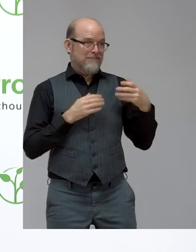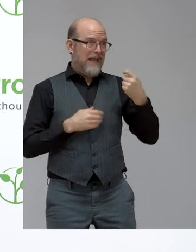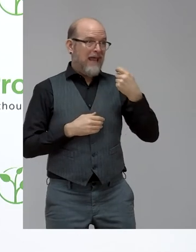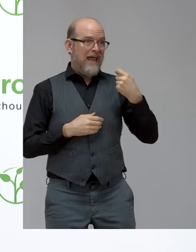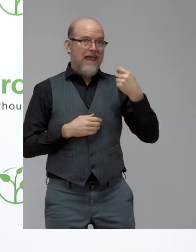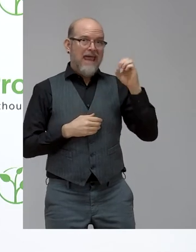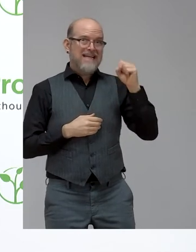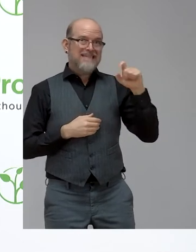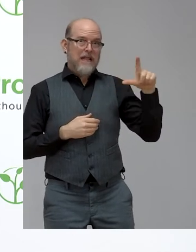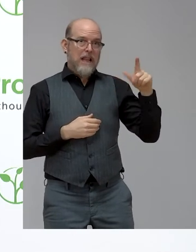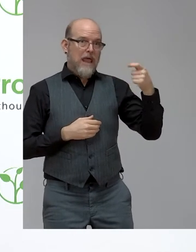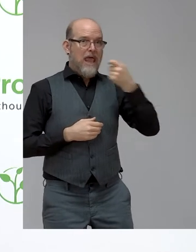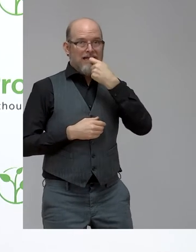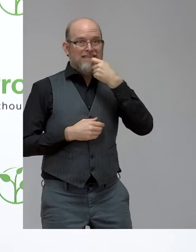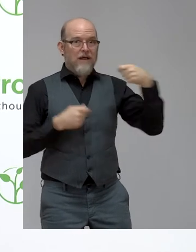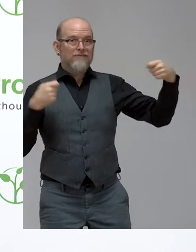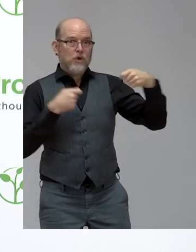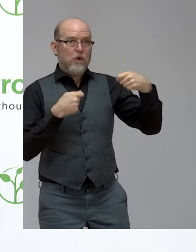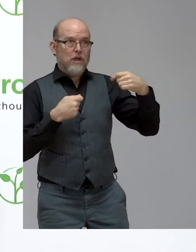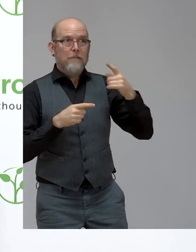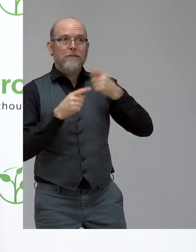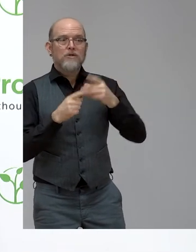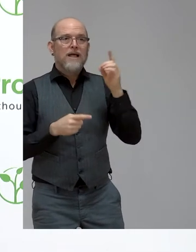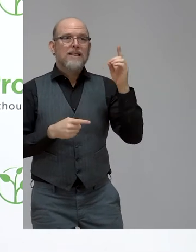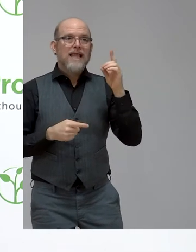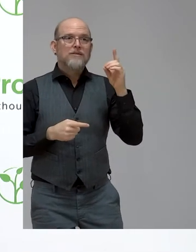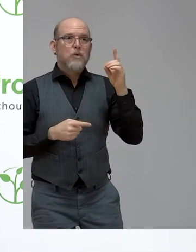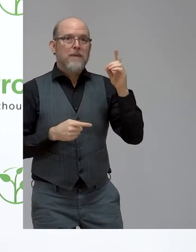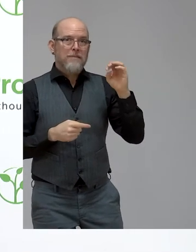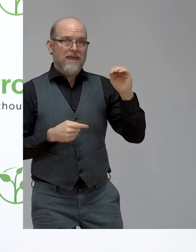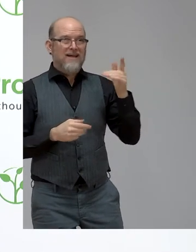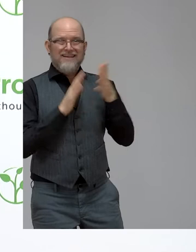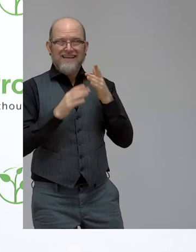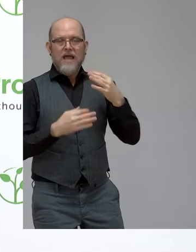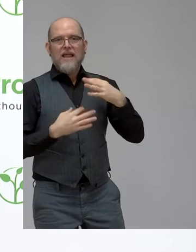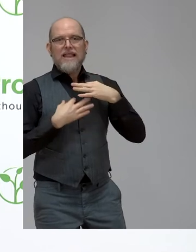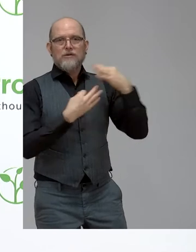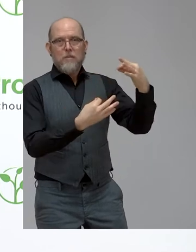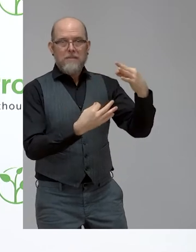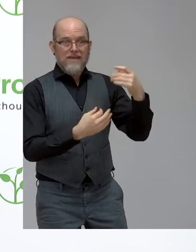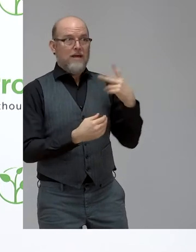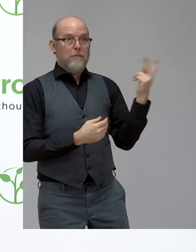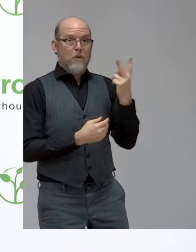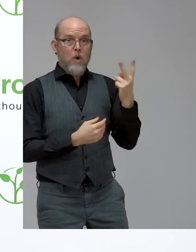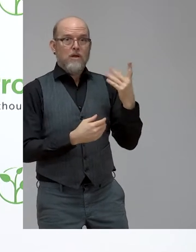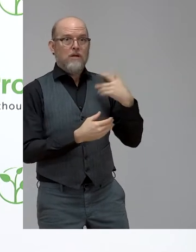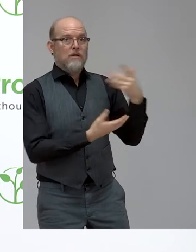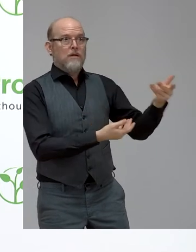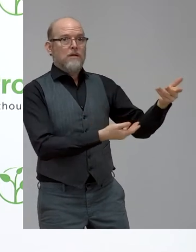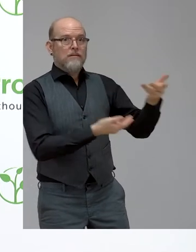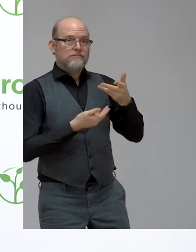other partners, we indeed help each year 10 Zero Project awardees to clarify their replication